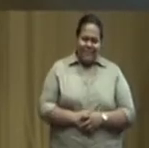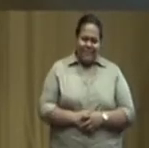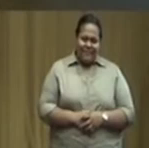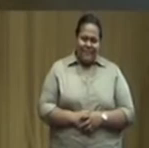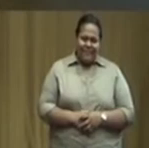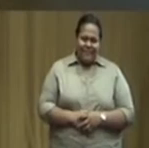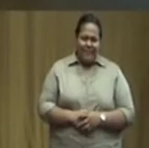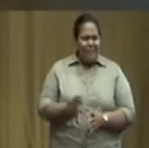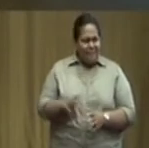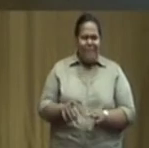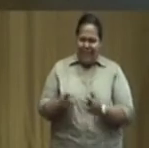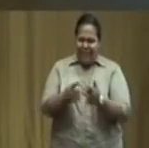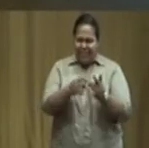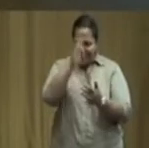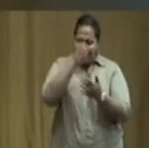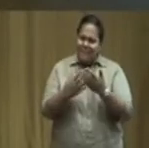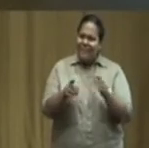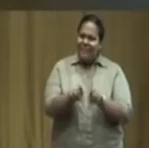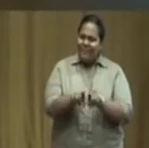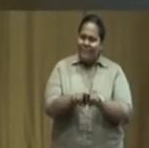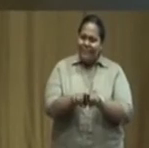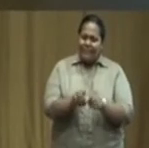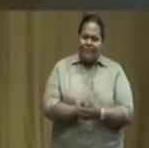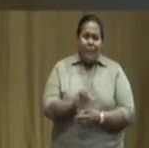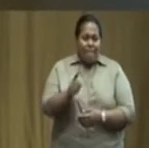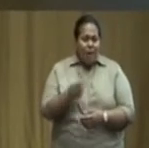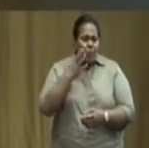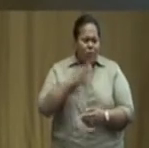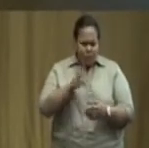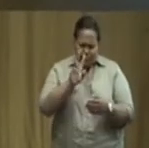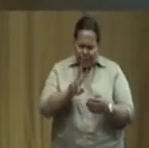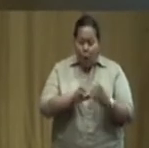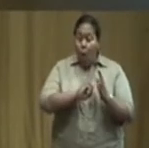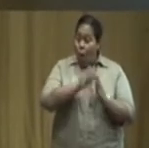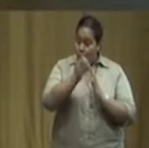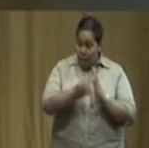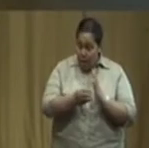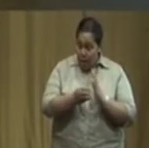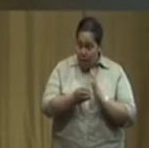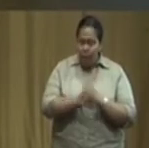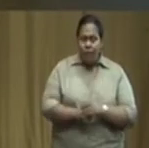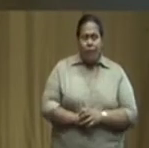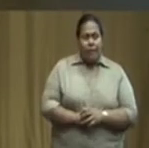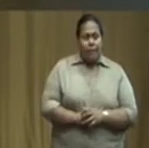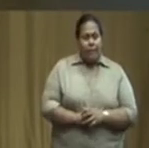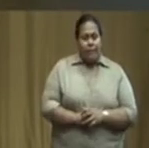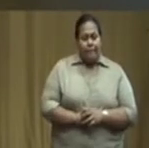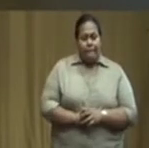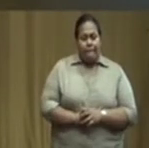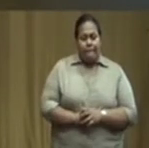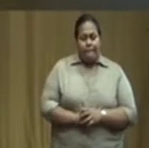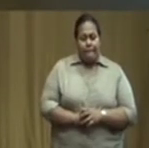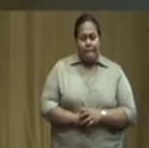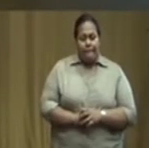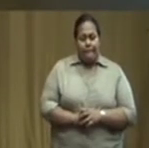for others as well. But if you see OER not as a box-ticking exercise that you have to do on top of your normal workload,